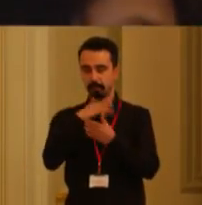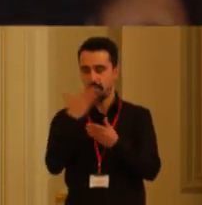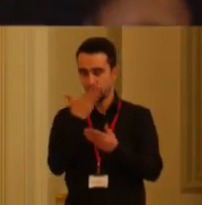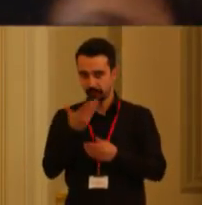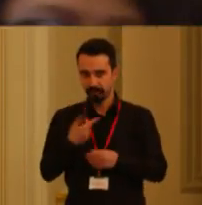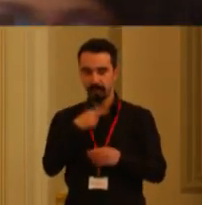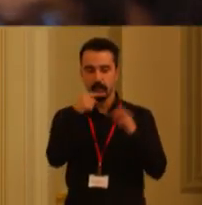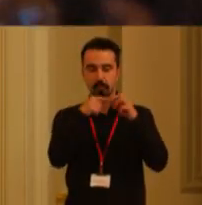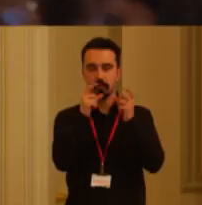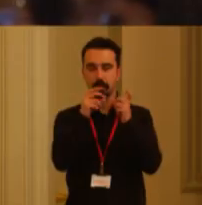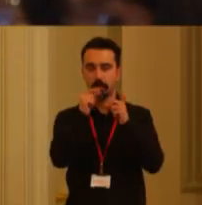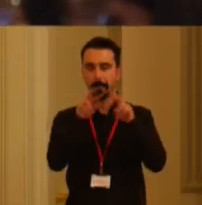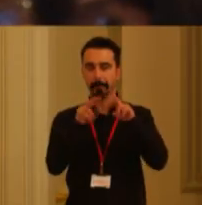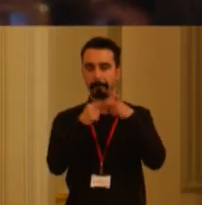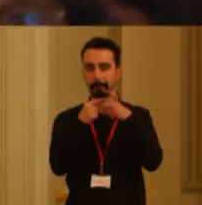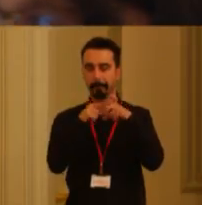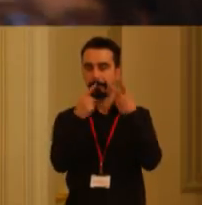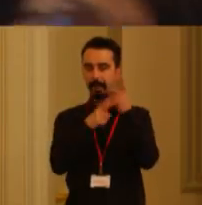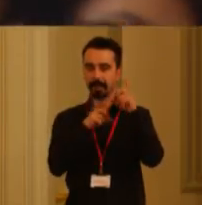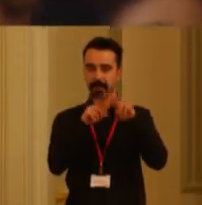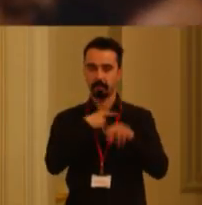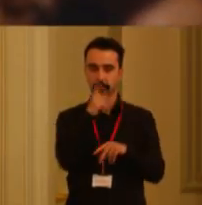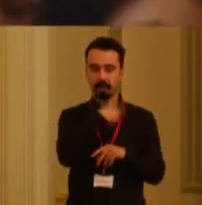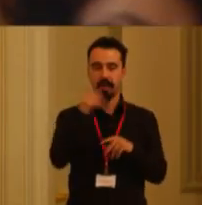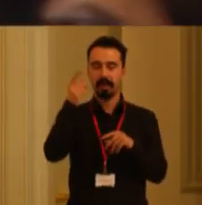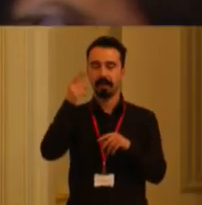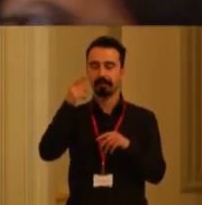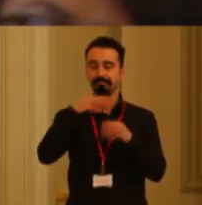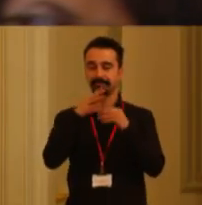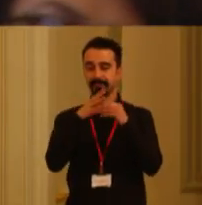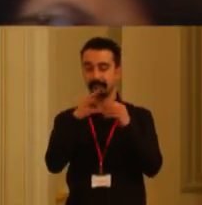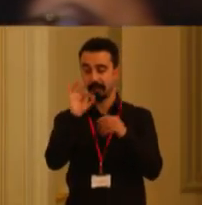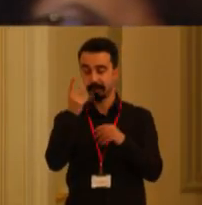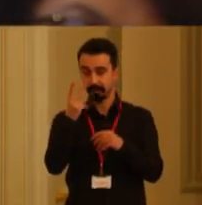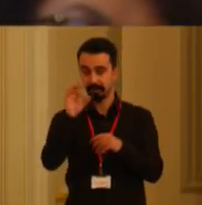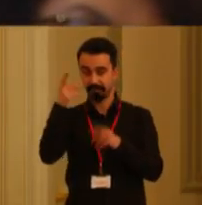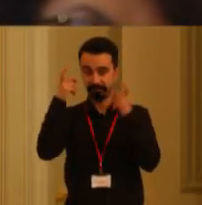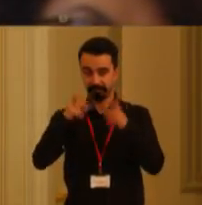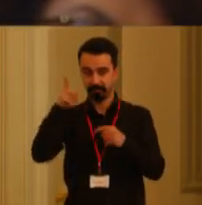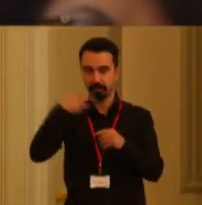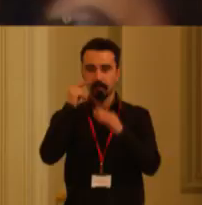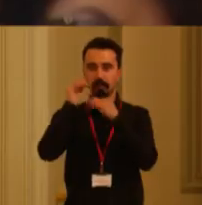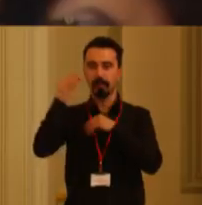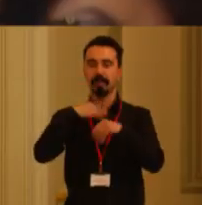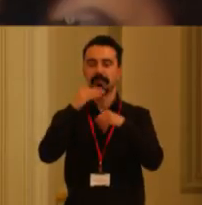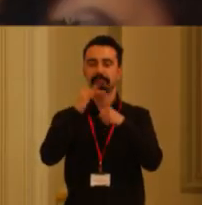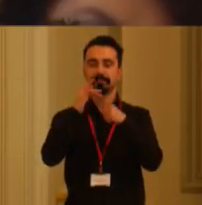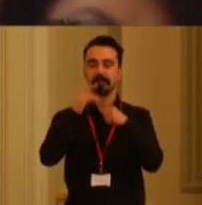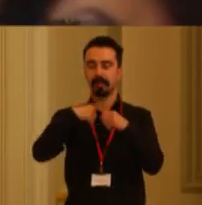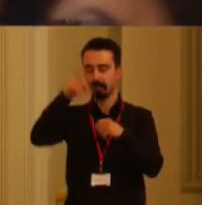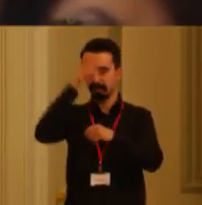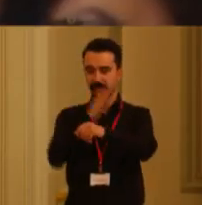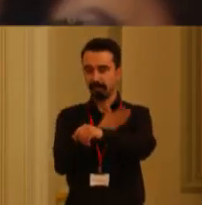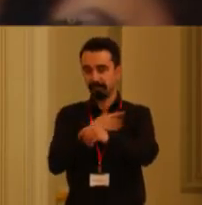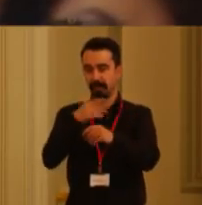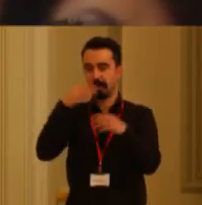Koch University. My question is for you, Rumeysa. Now, I went to school in the province of Adıyaman in middle